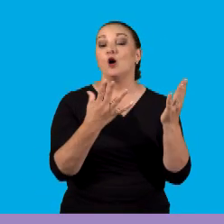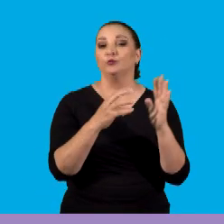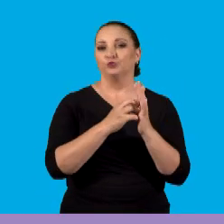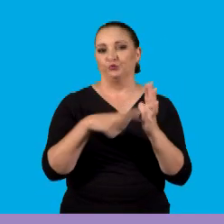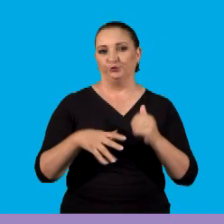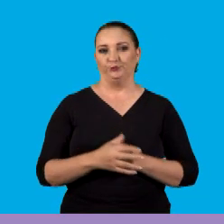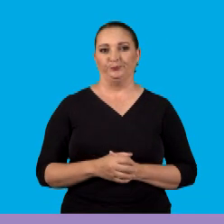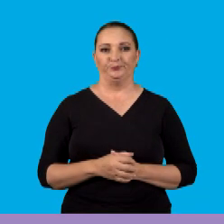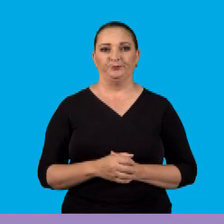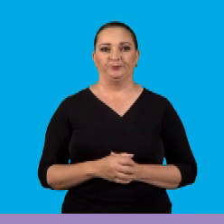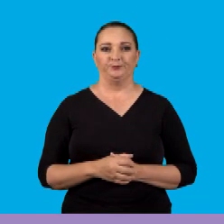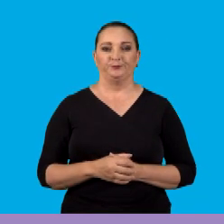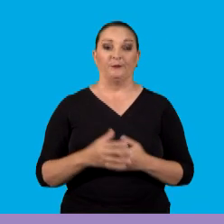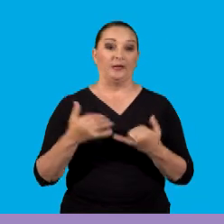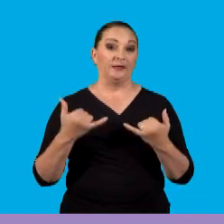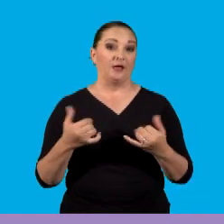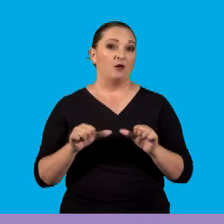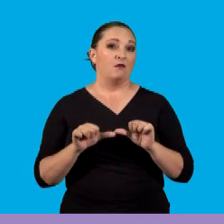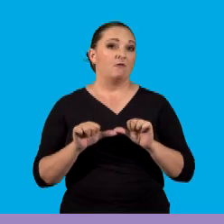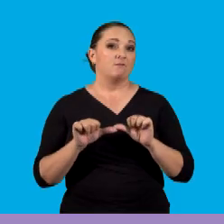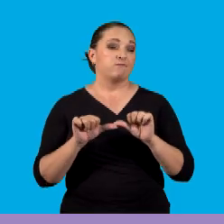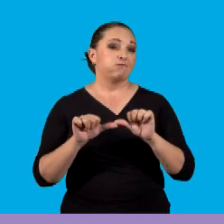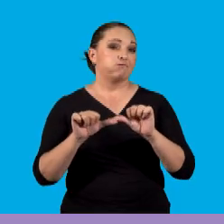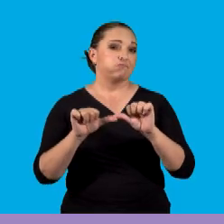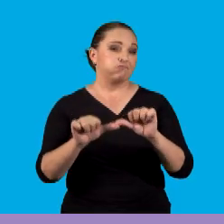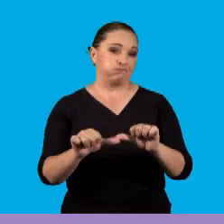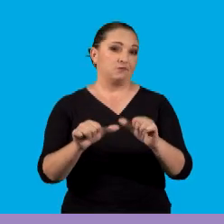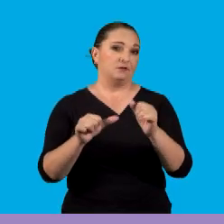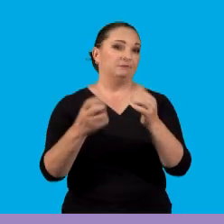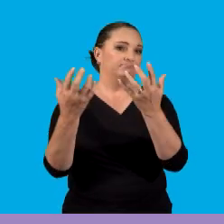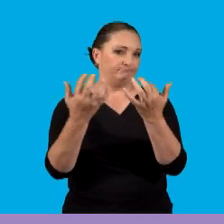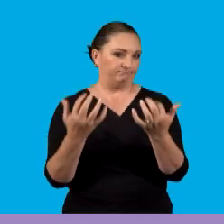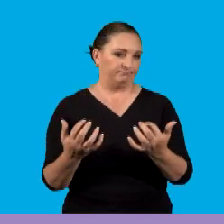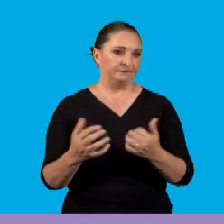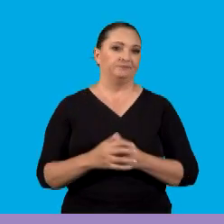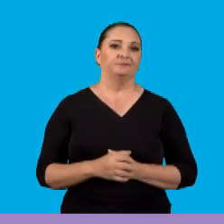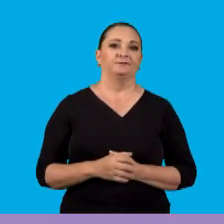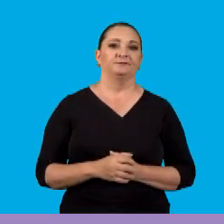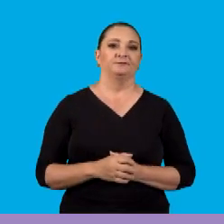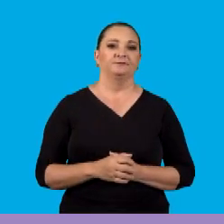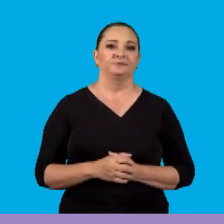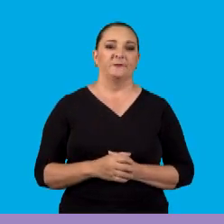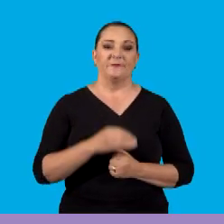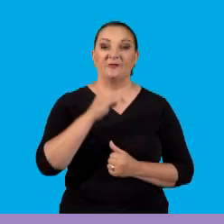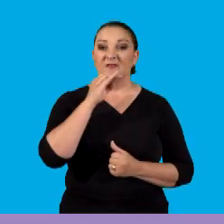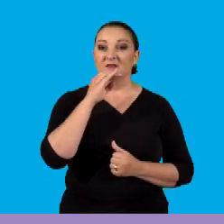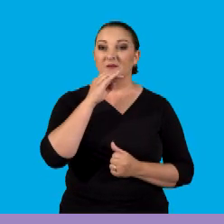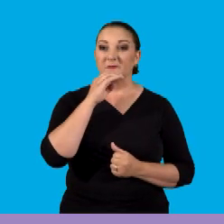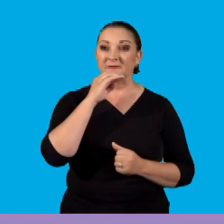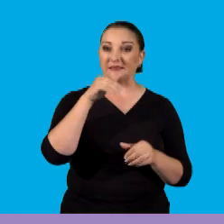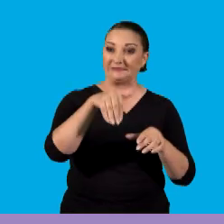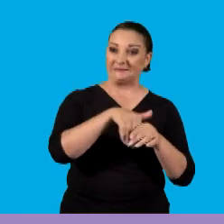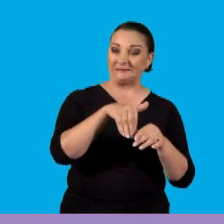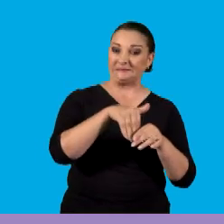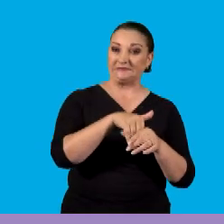learners. What about continuous data? Now, continuous data is data that consists of quantities